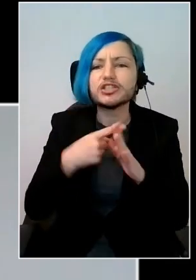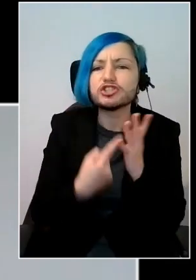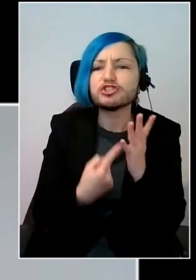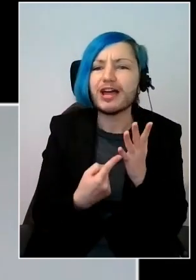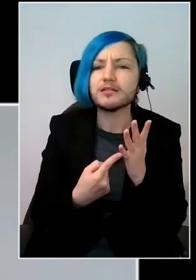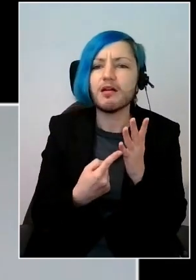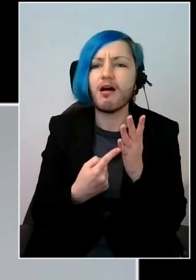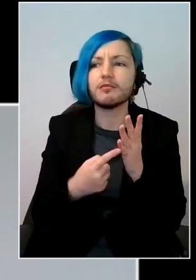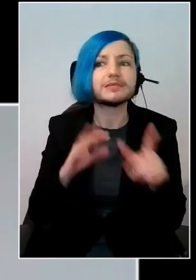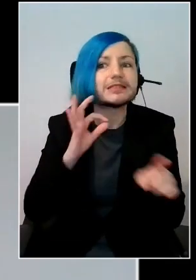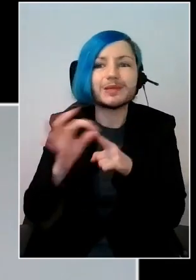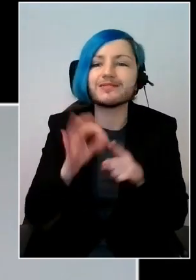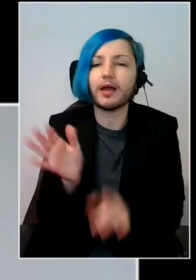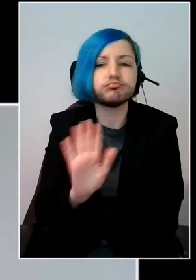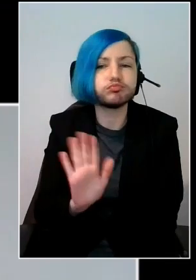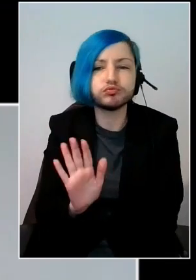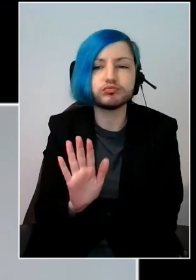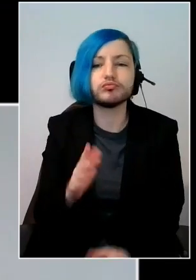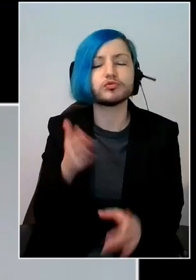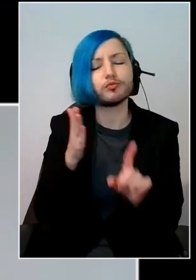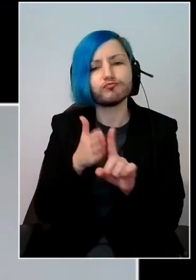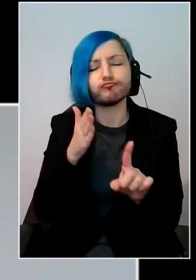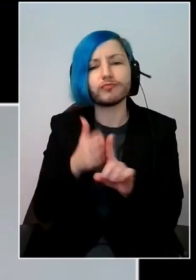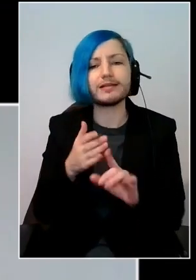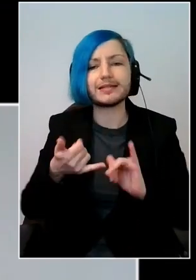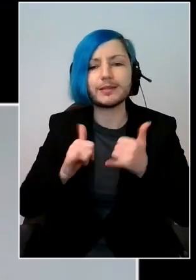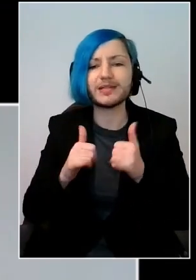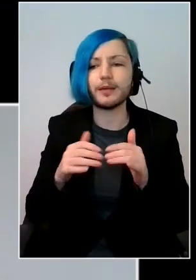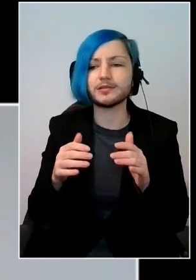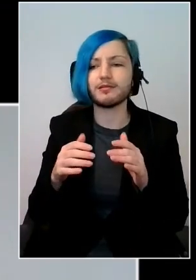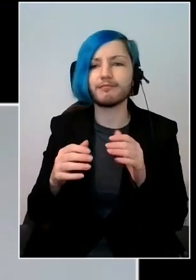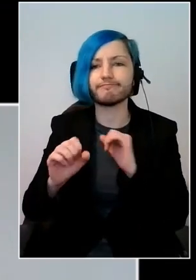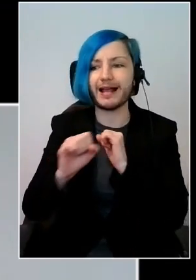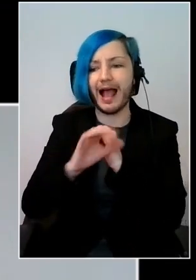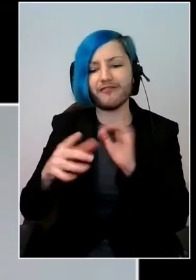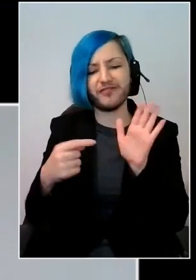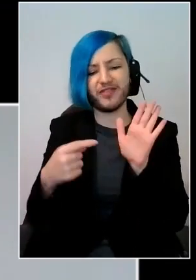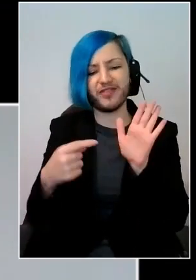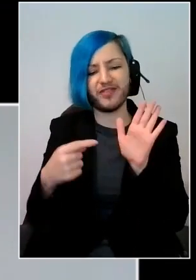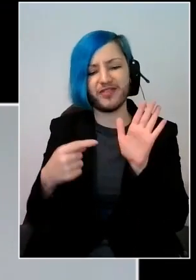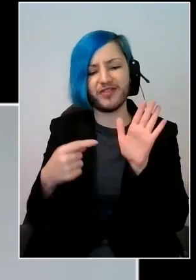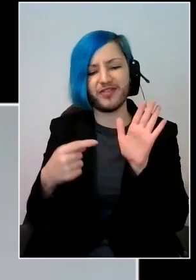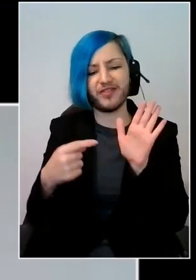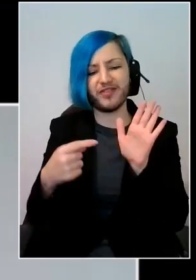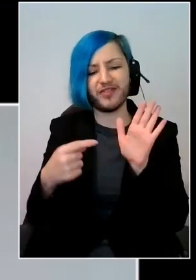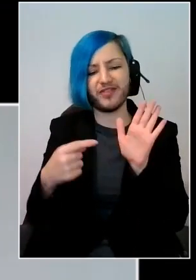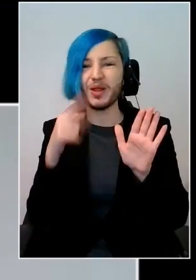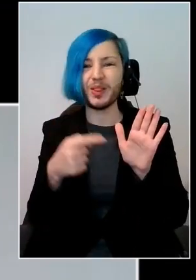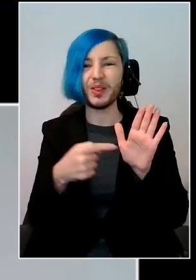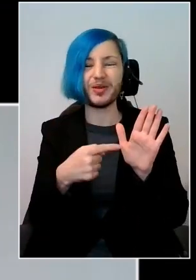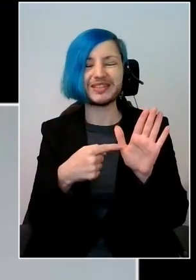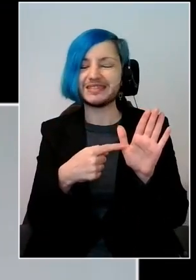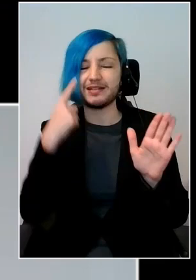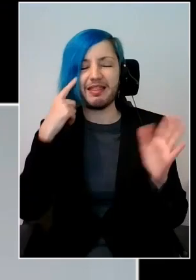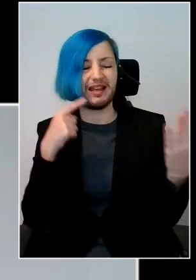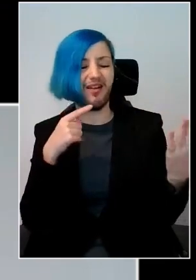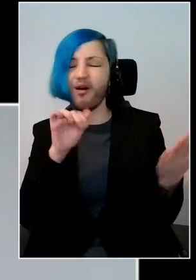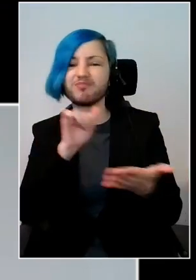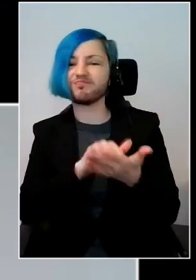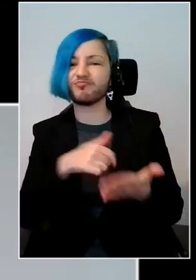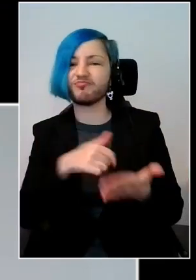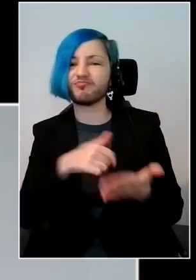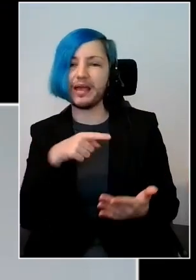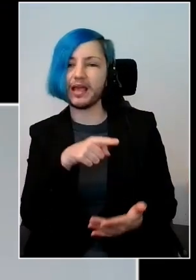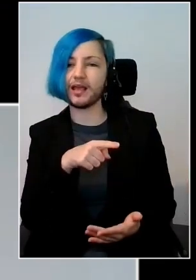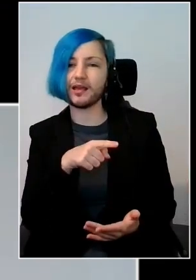it, recognizing that sometimes adverts can mislead or stop people from applying subliminally without even knowing about